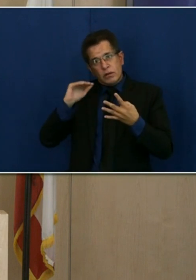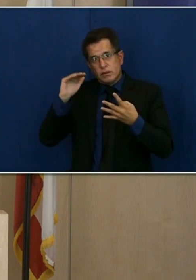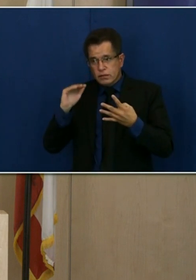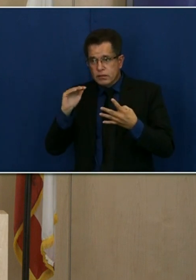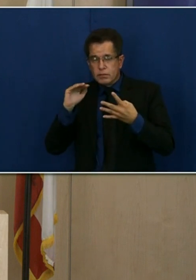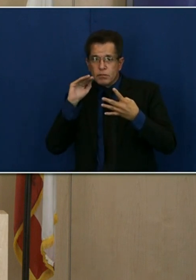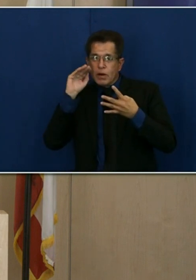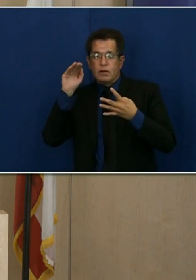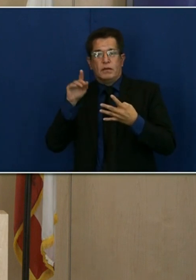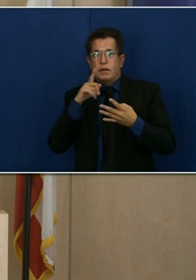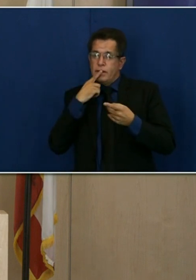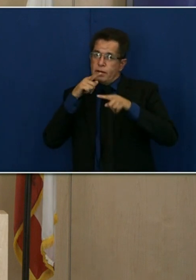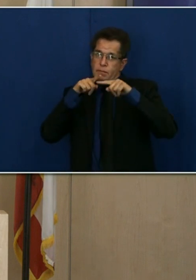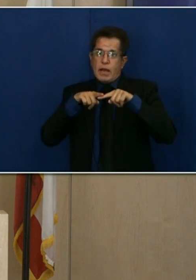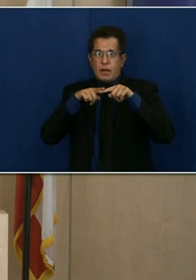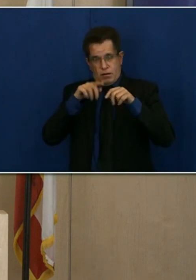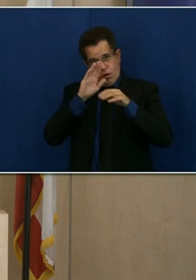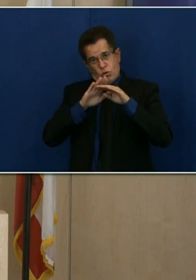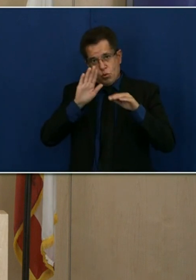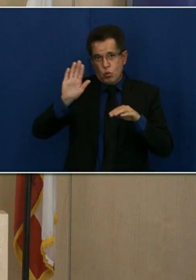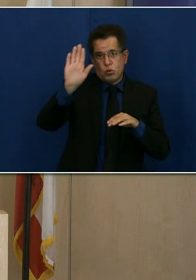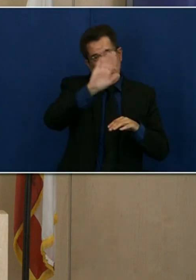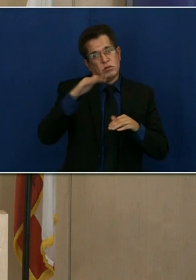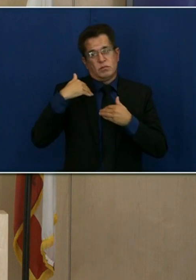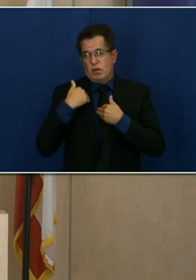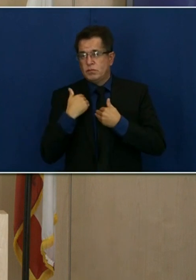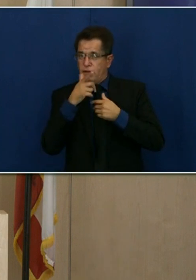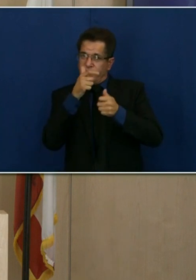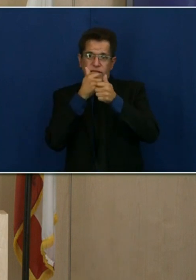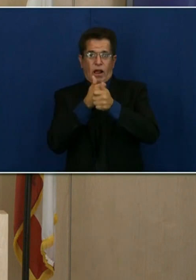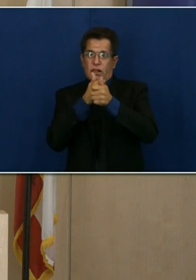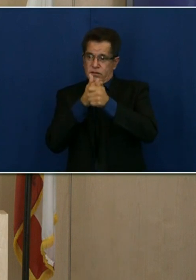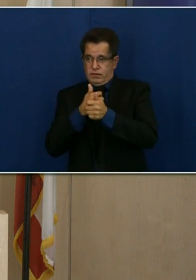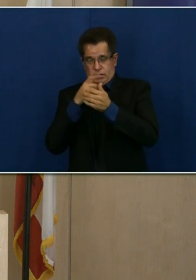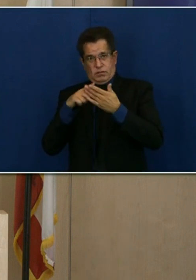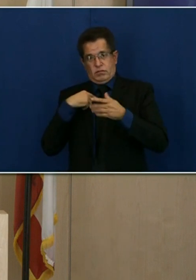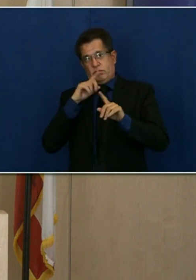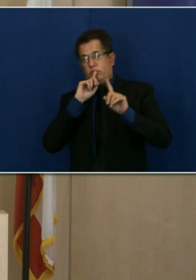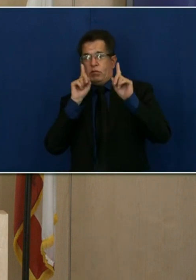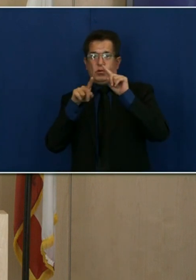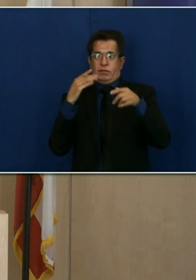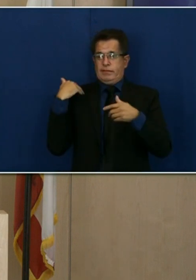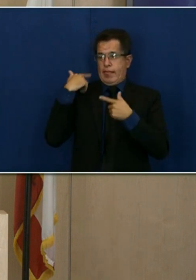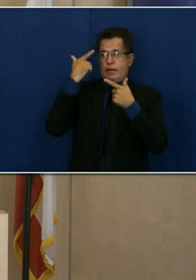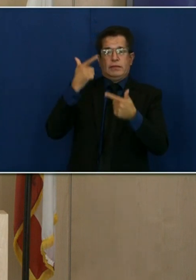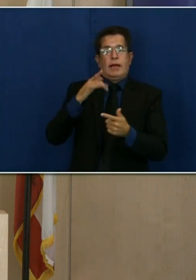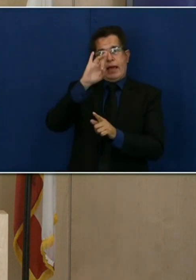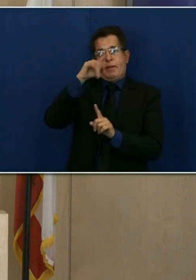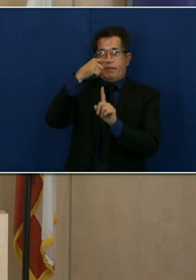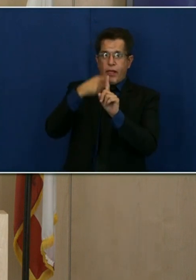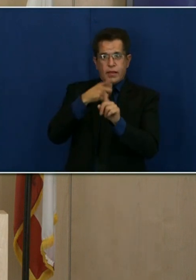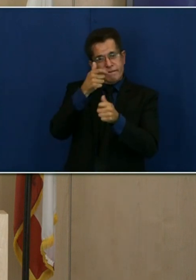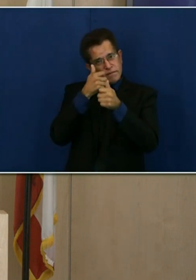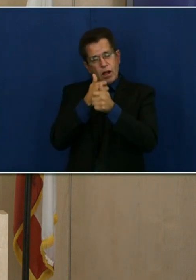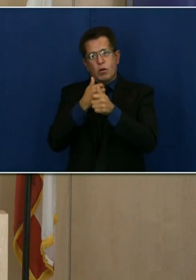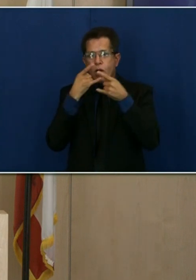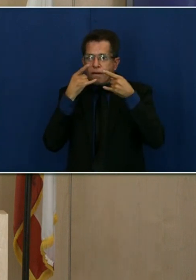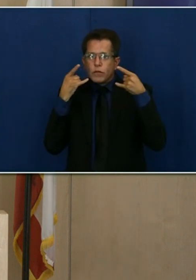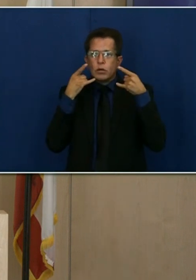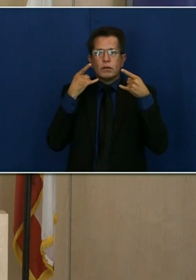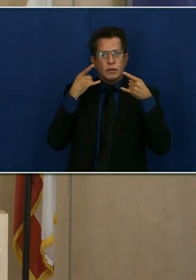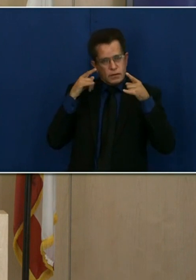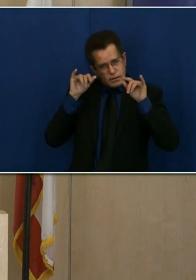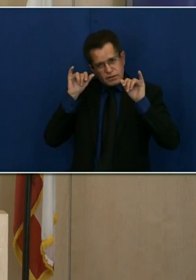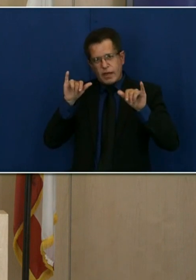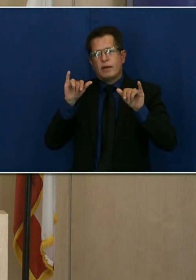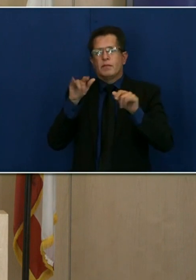permanent basis is going to be predicated on everybody doing what we've been talking about here for the last 8.5 months, wearing facial coverings,